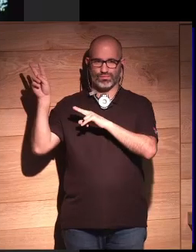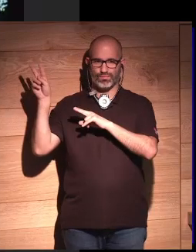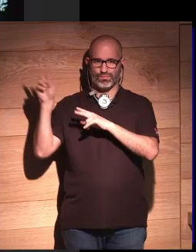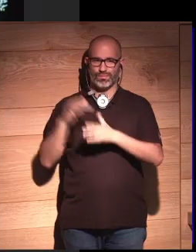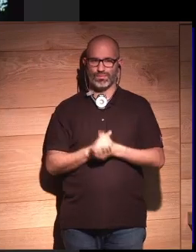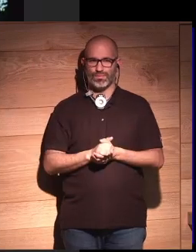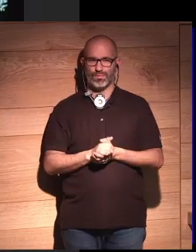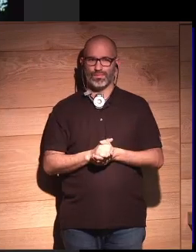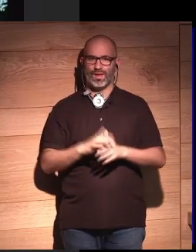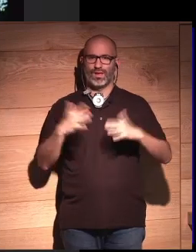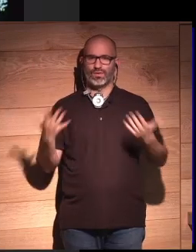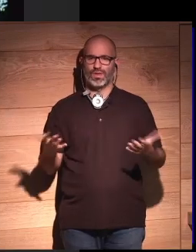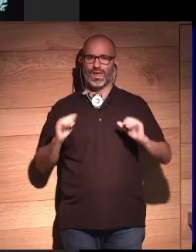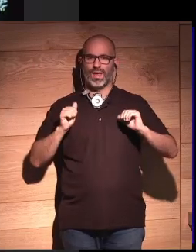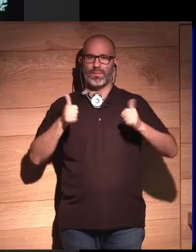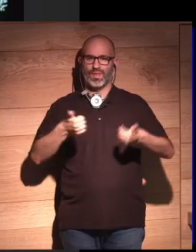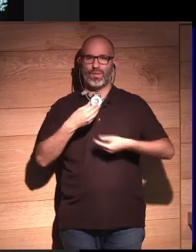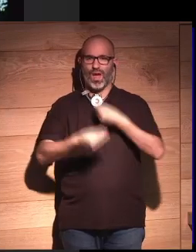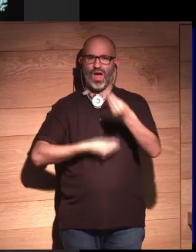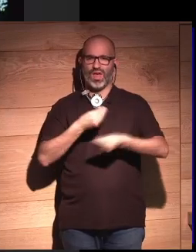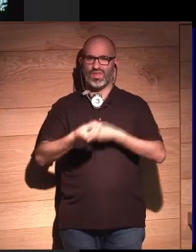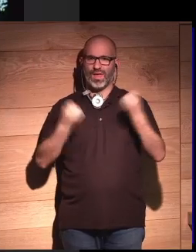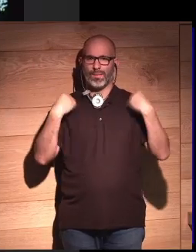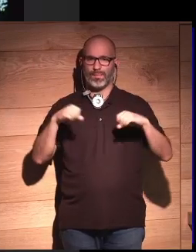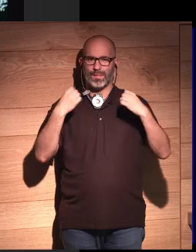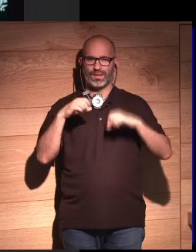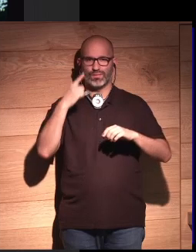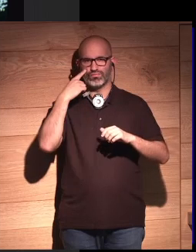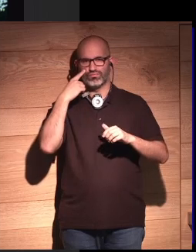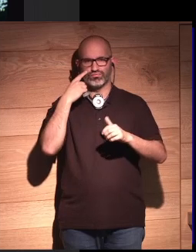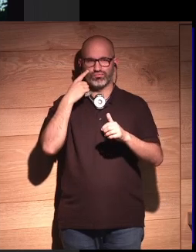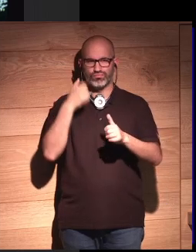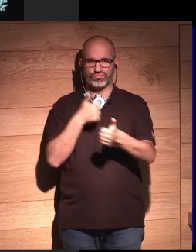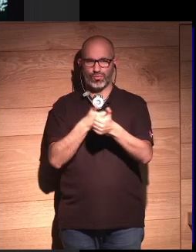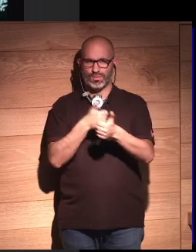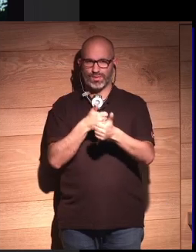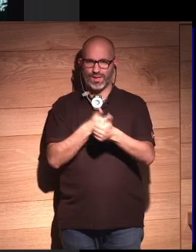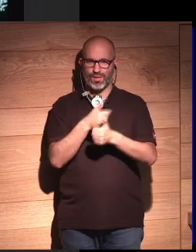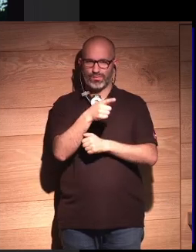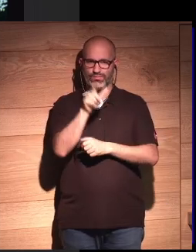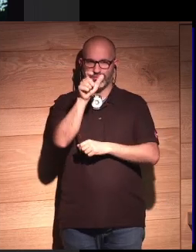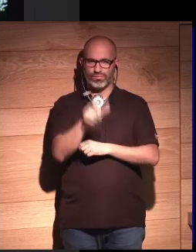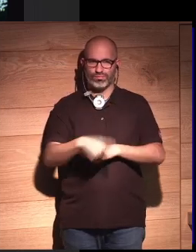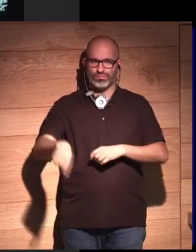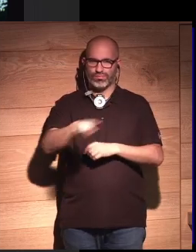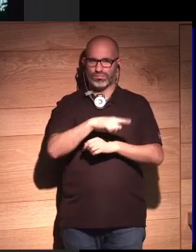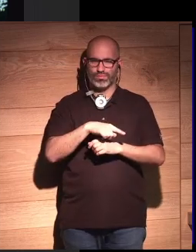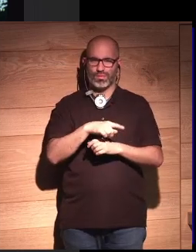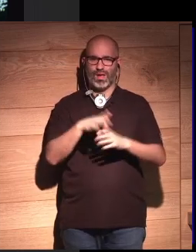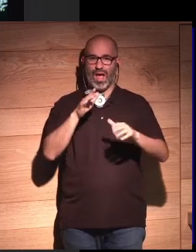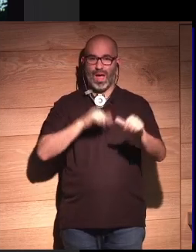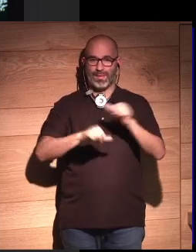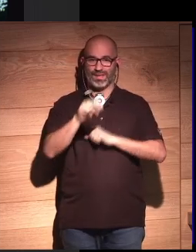that's a picture of New Frontier 2008. So the idea was to bring these three practices, film, art, and